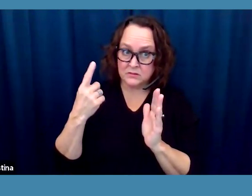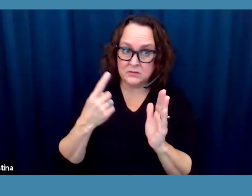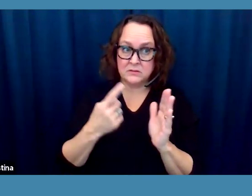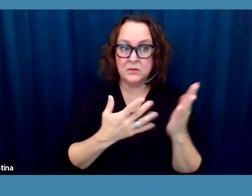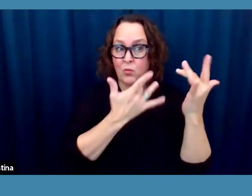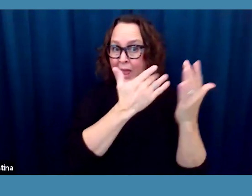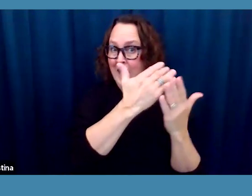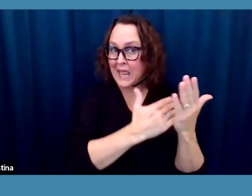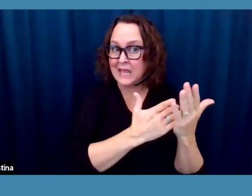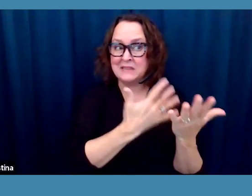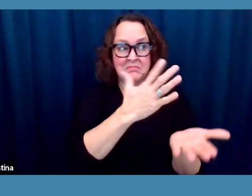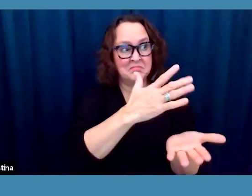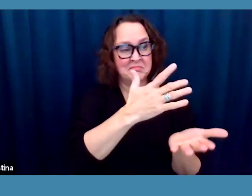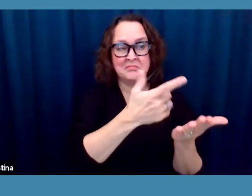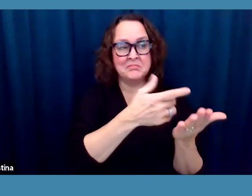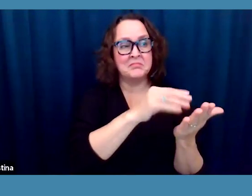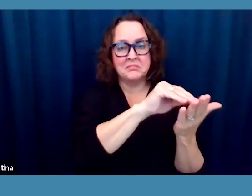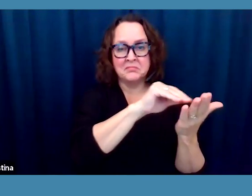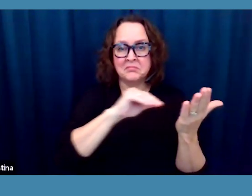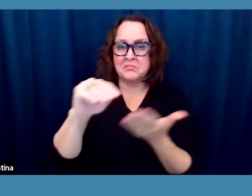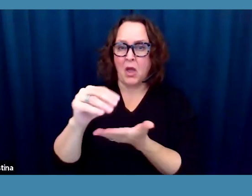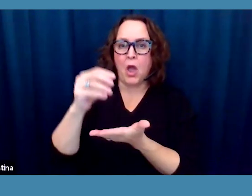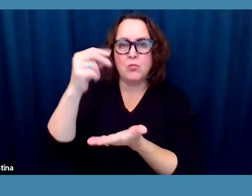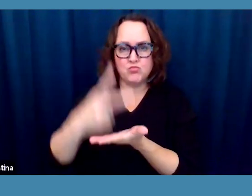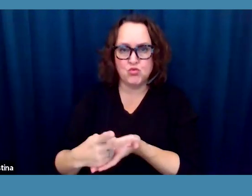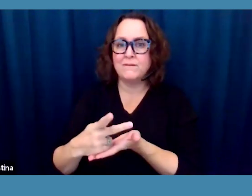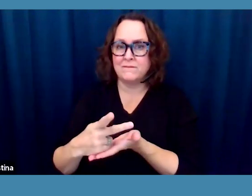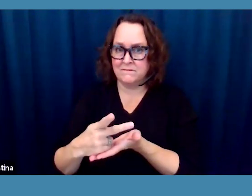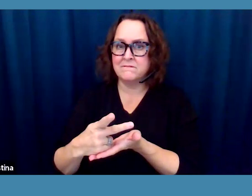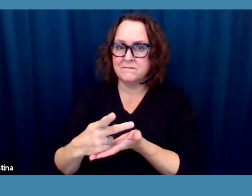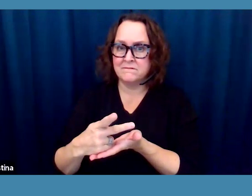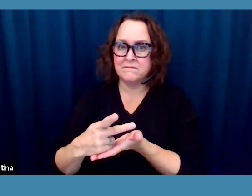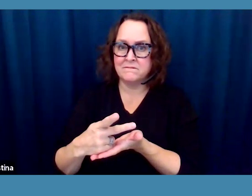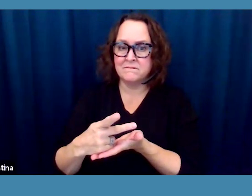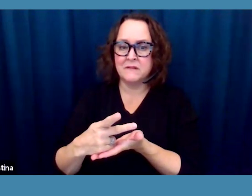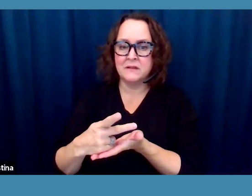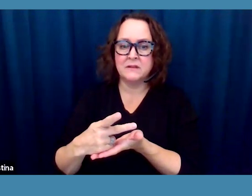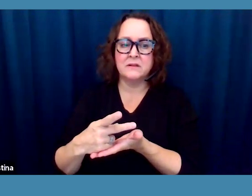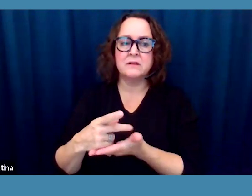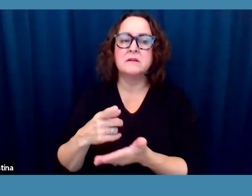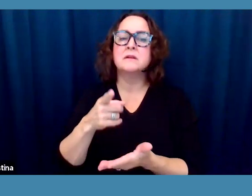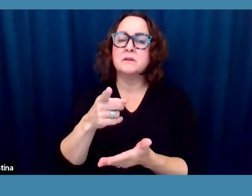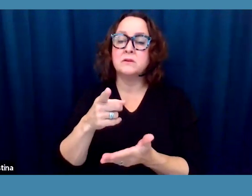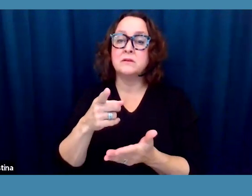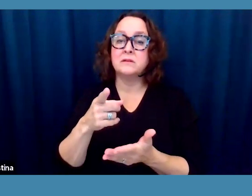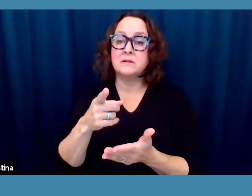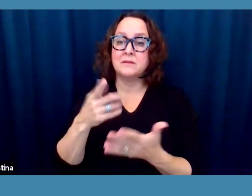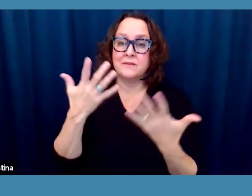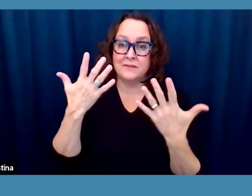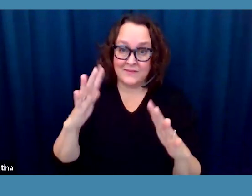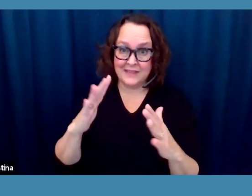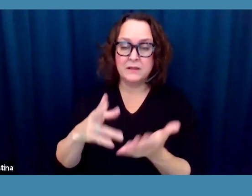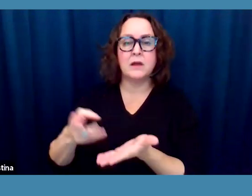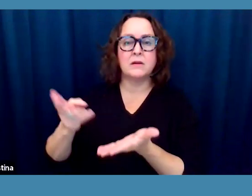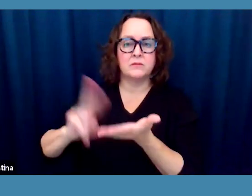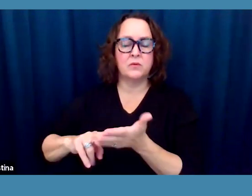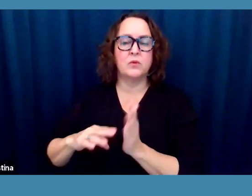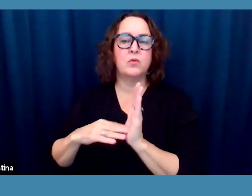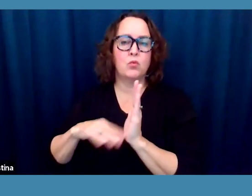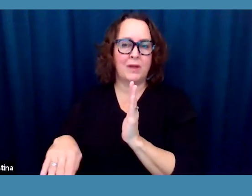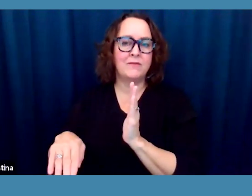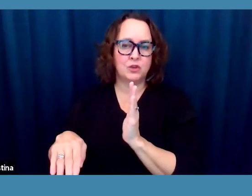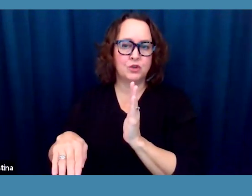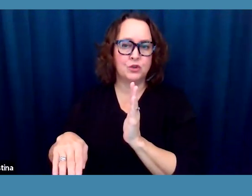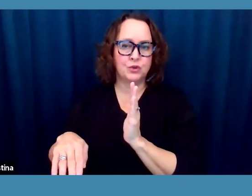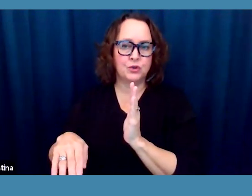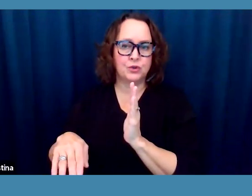list or approved because you're in one of those special categories that gets to bypass the wait list, you are enrolled onto the waiver.